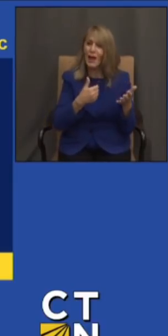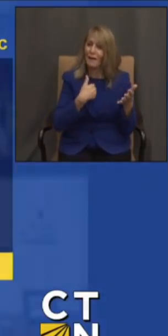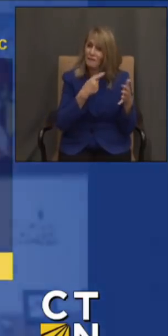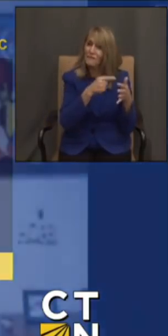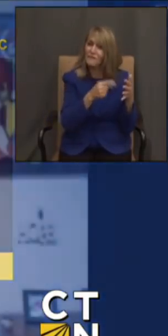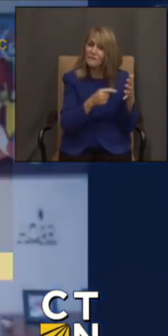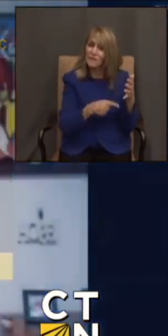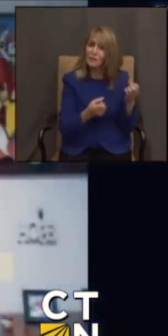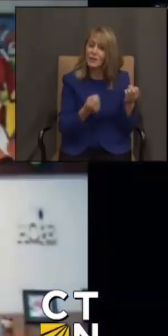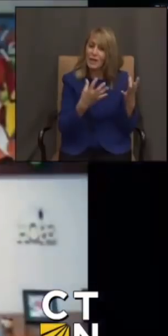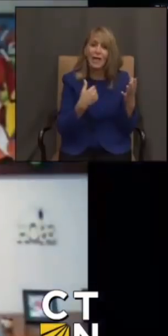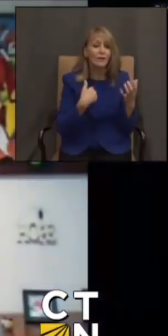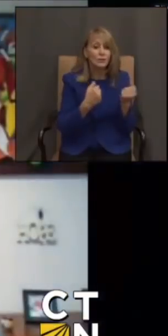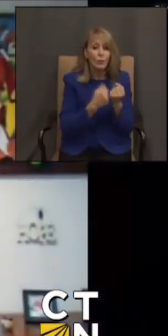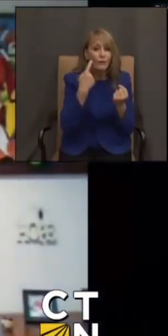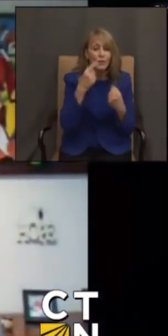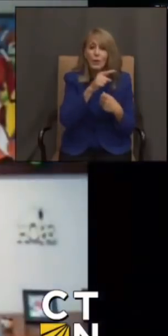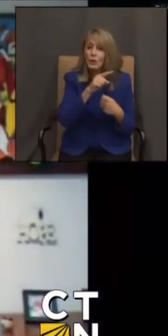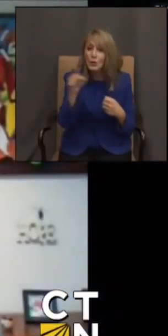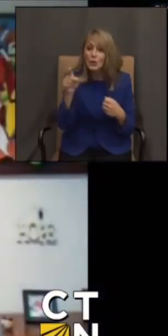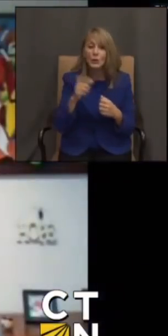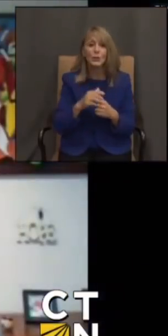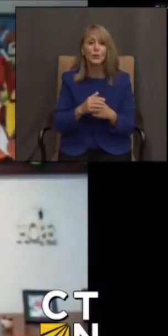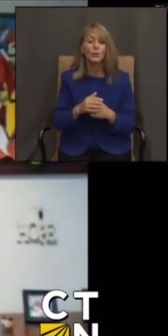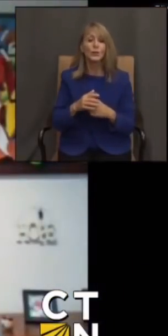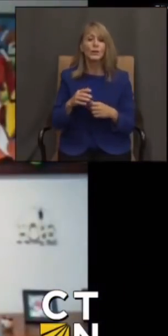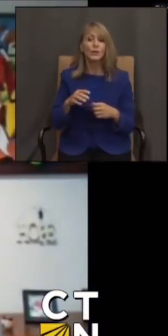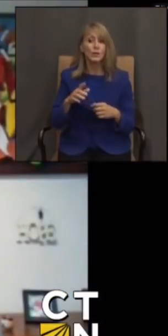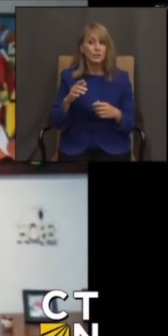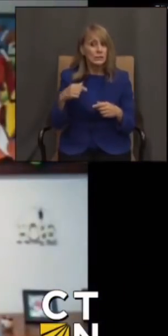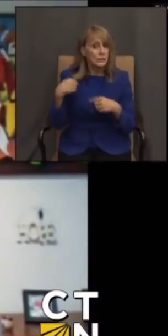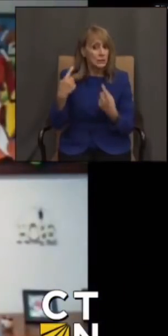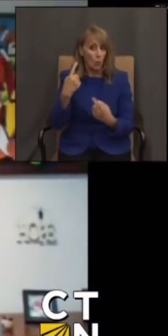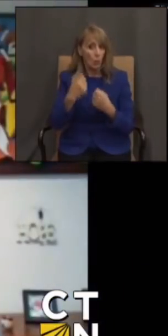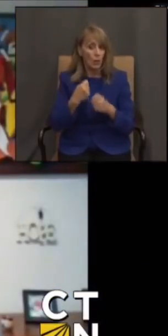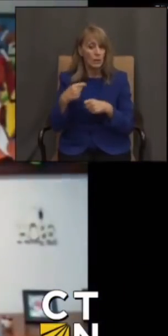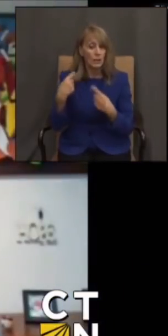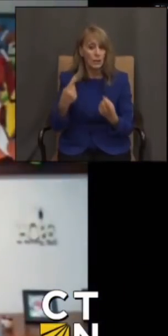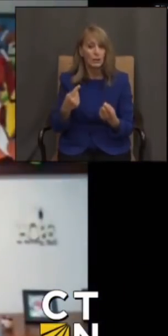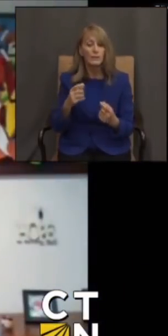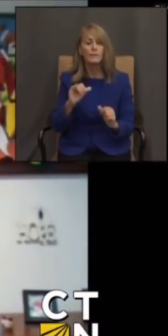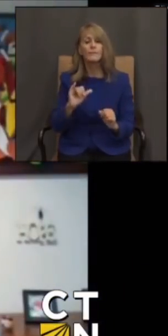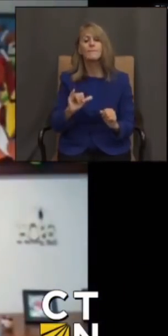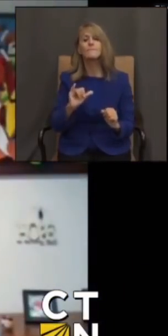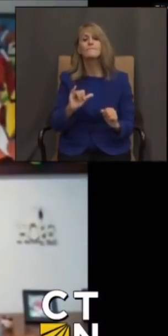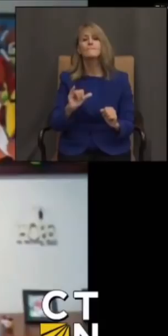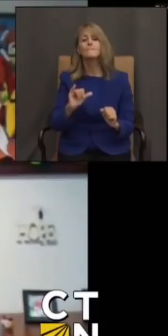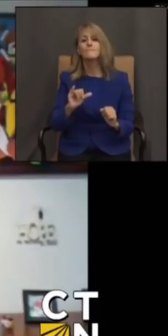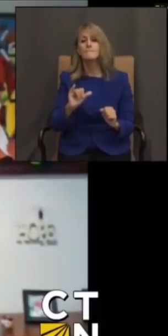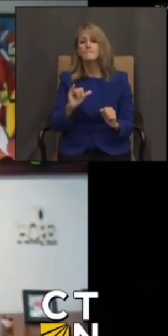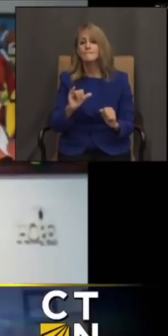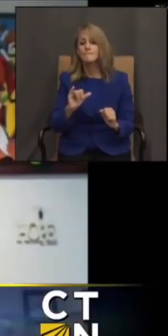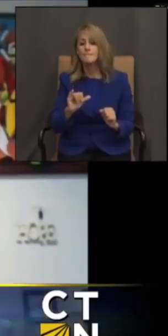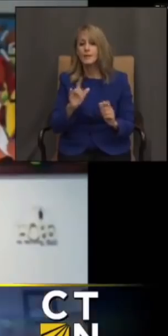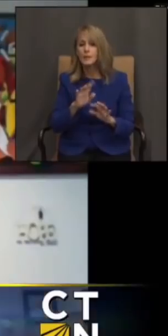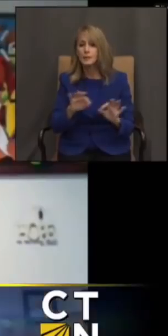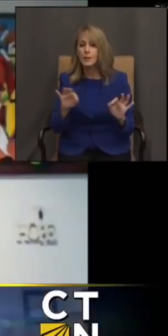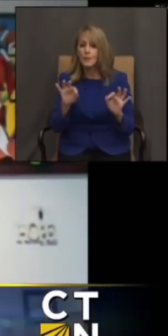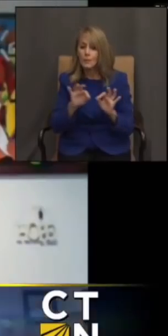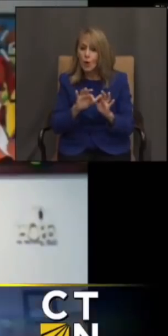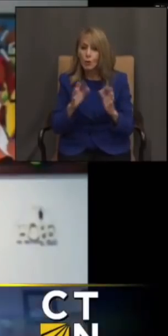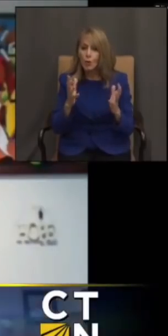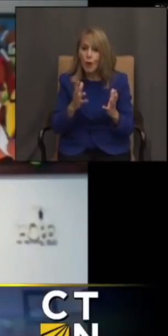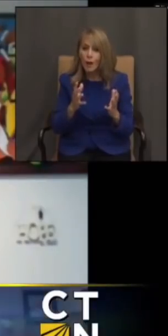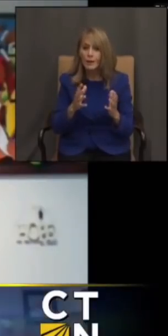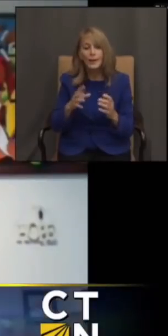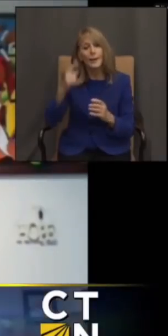supports. It's certainly over the last year, what we're hearing is that increasingly paying attention to mental health is so